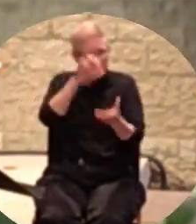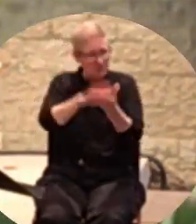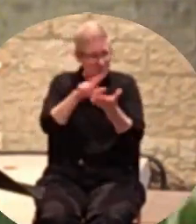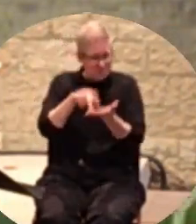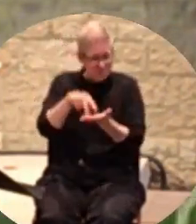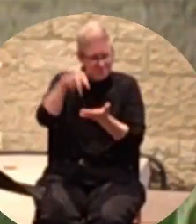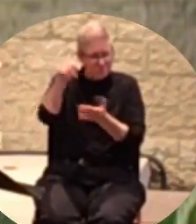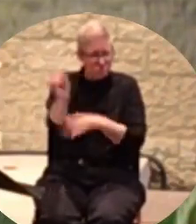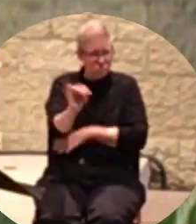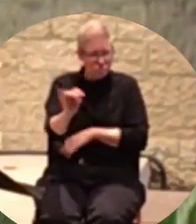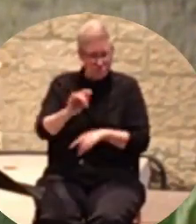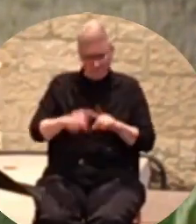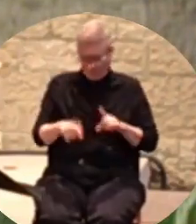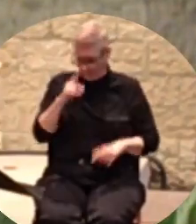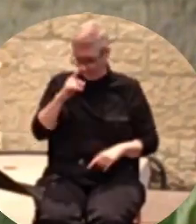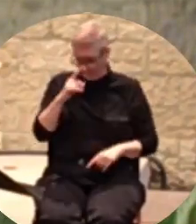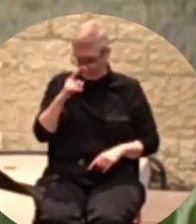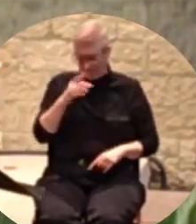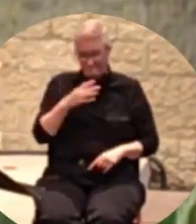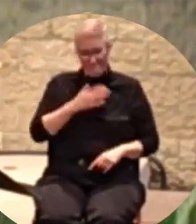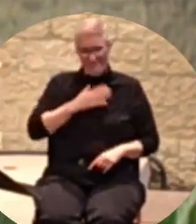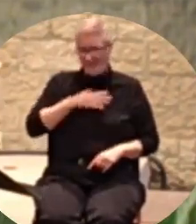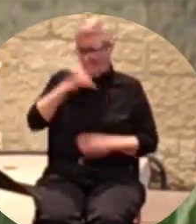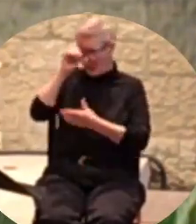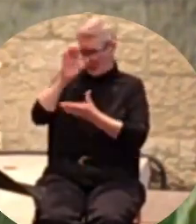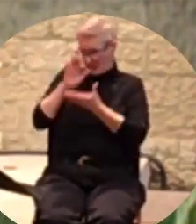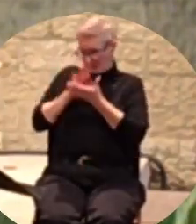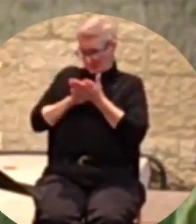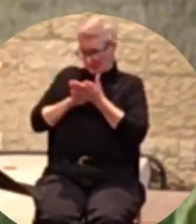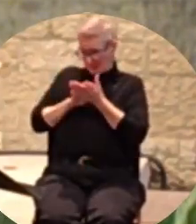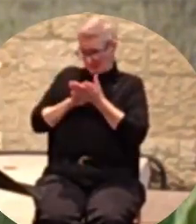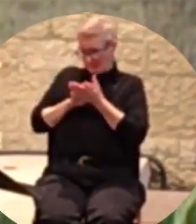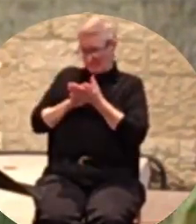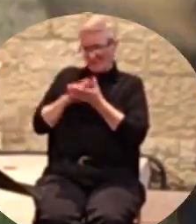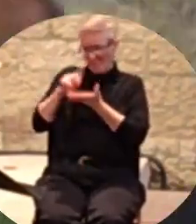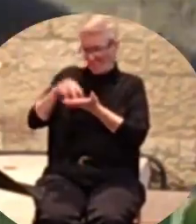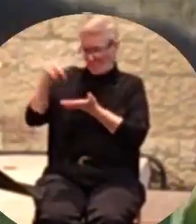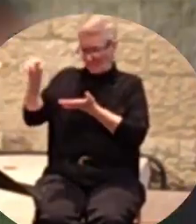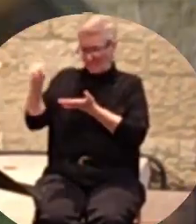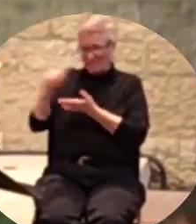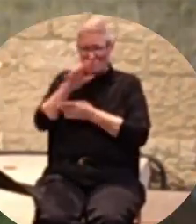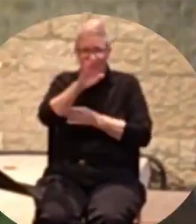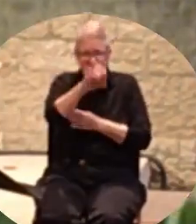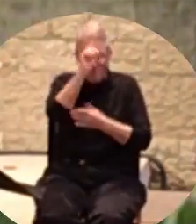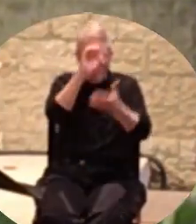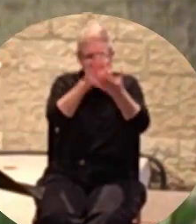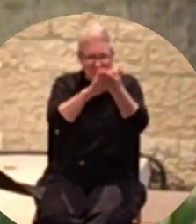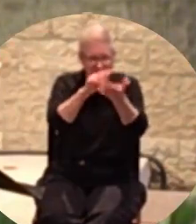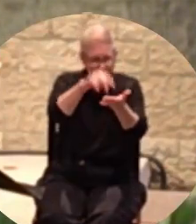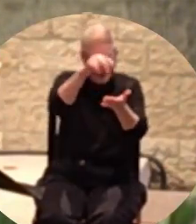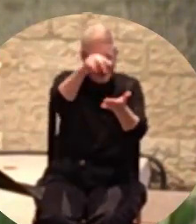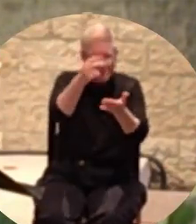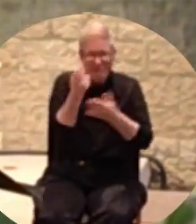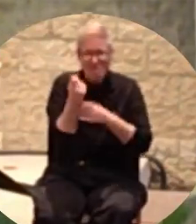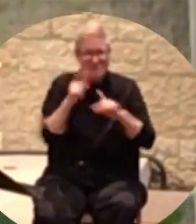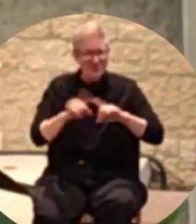But because my belief in the resurrection may not be the same as your belief in the resurrection, does not keep you from being Christian, does not keep